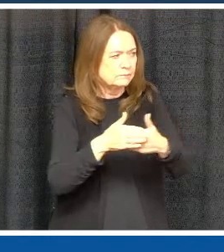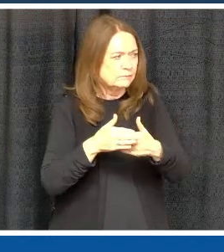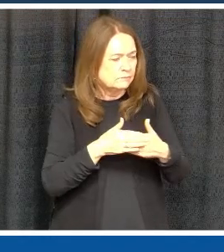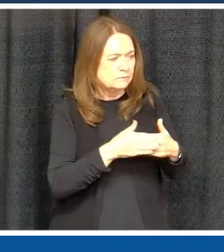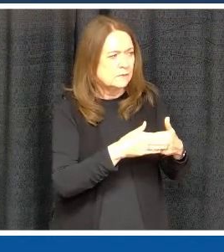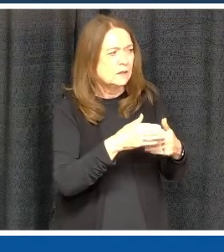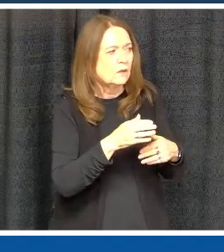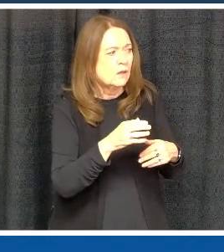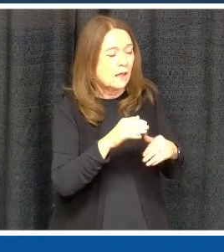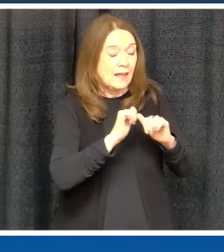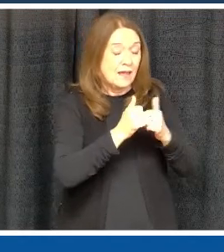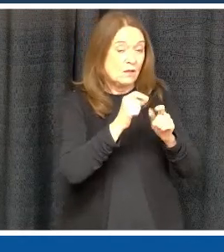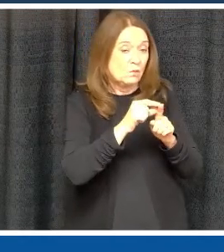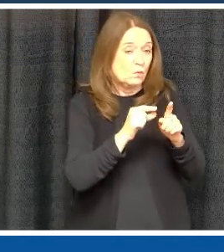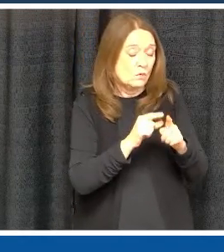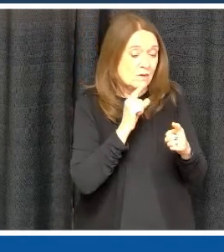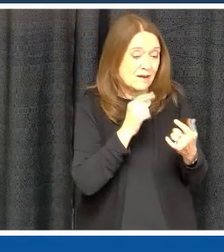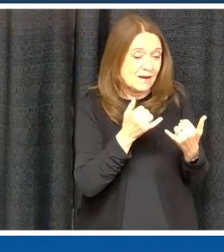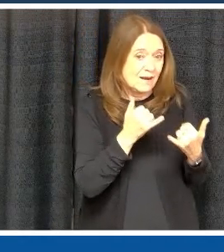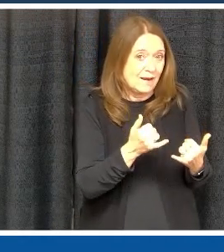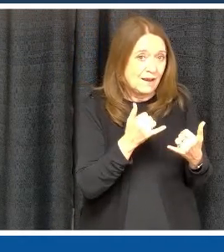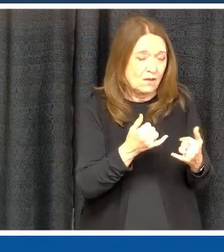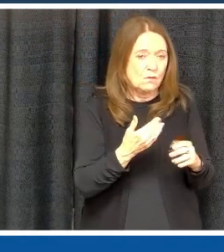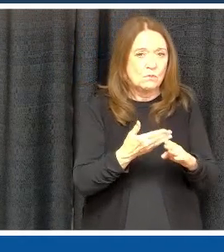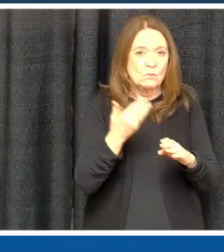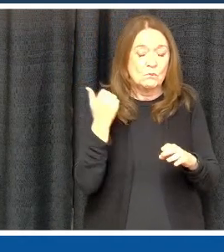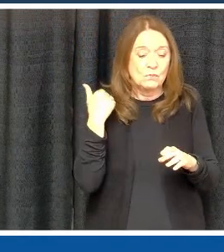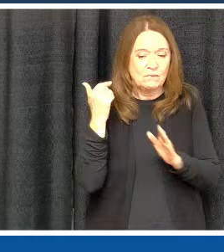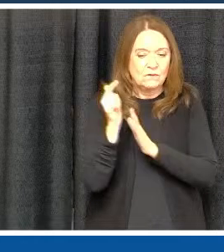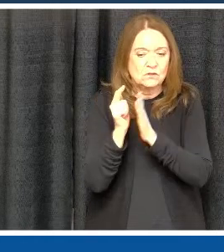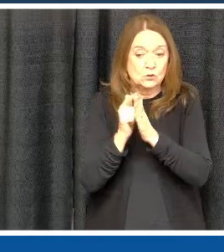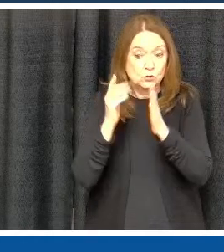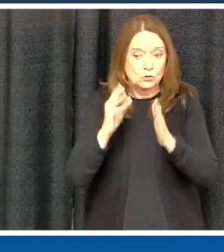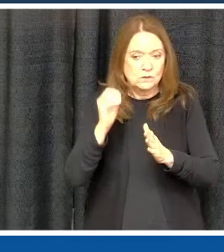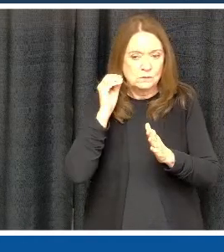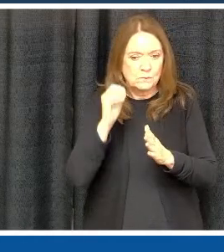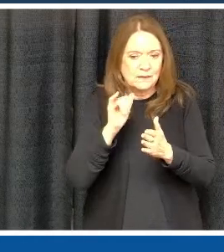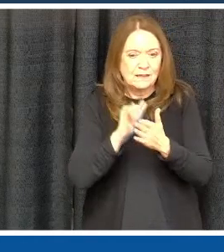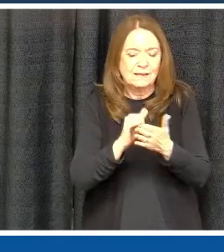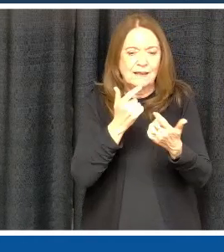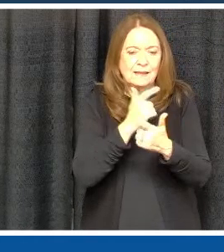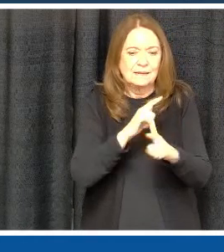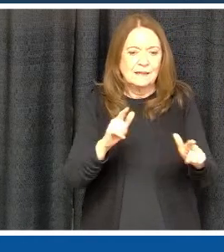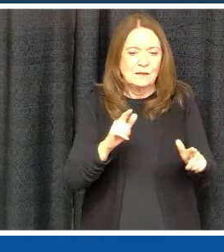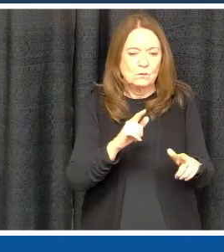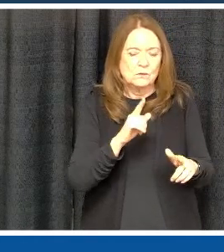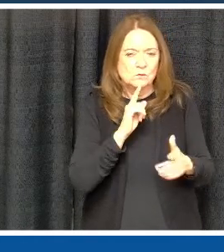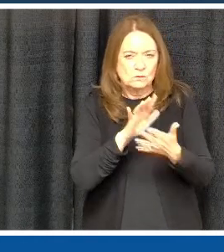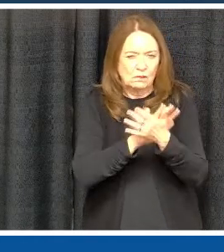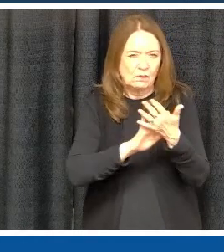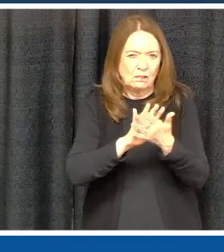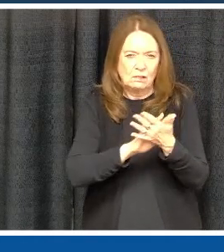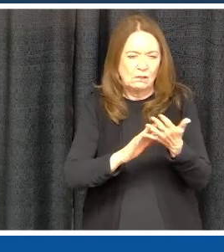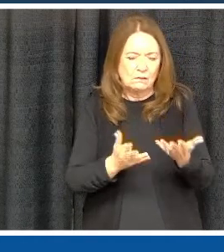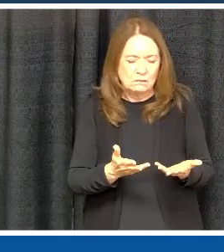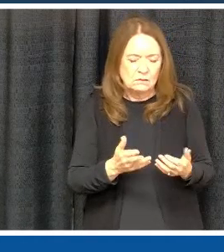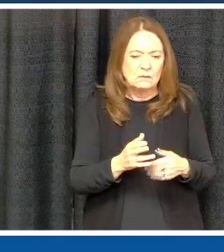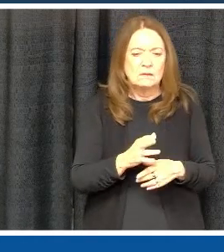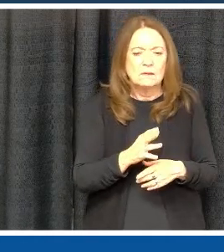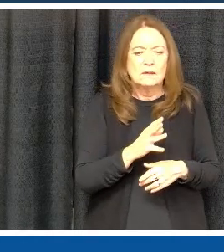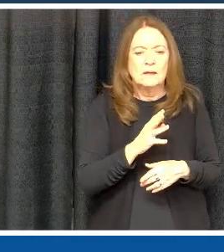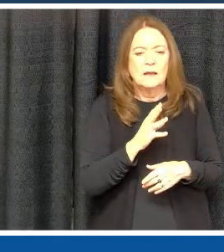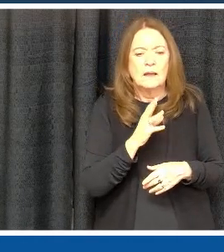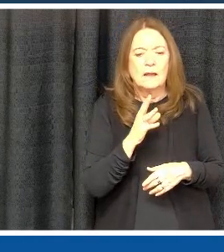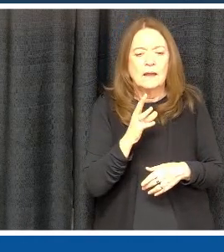presently, in previous city attorney's opinion, that language was subjective or arbitrary or whatever, capricious